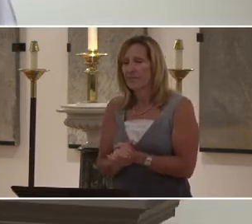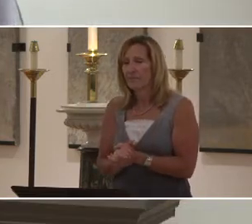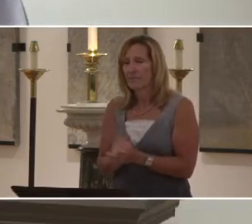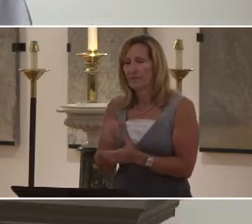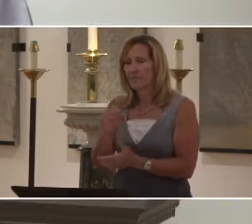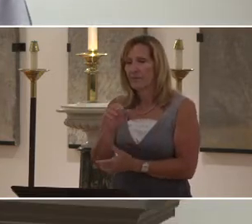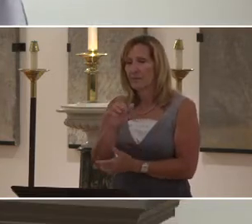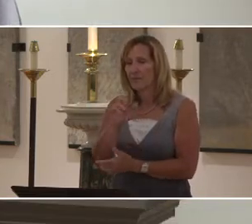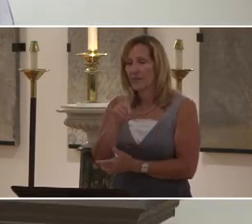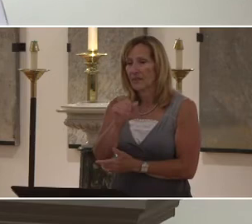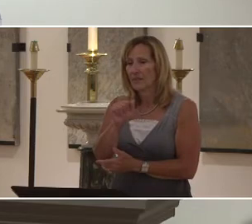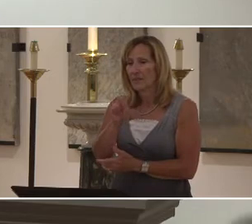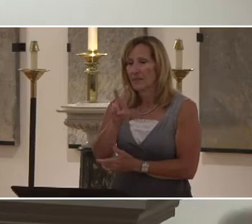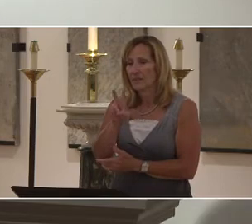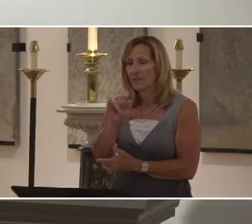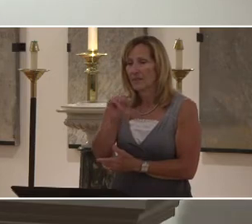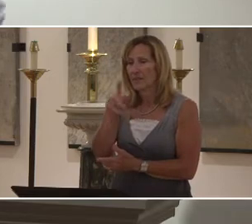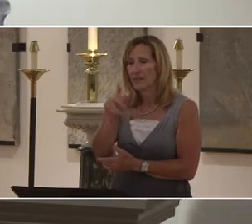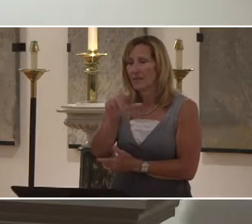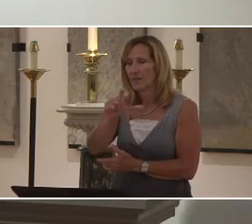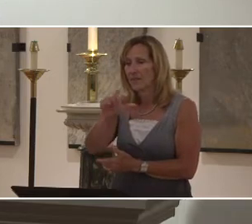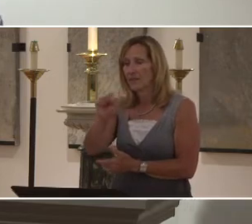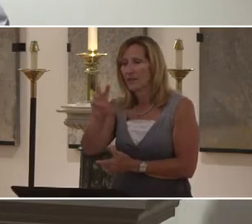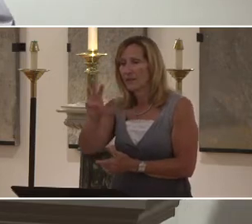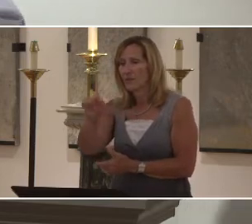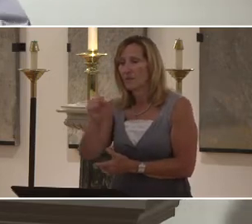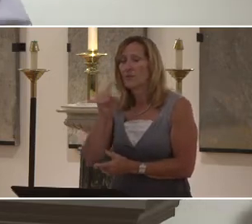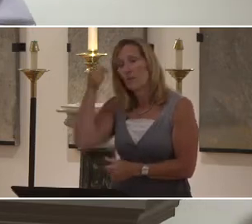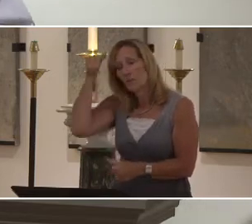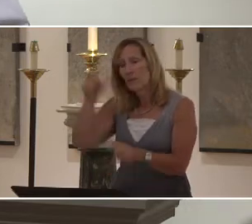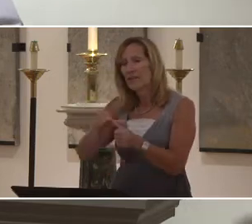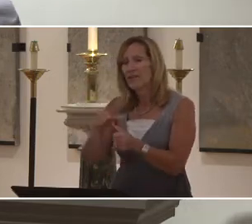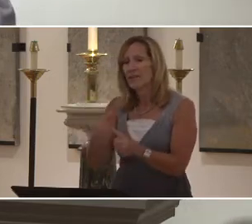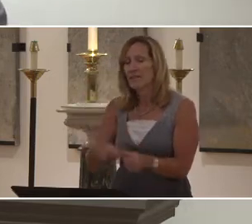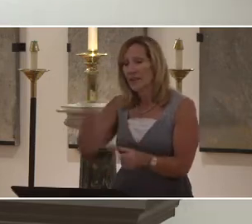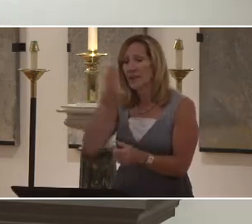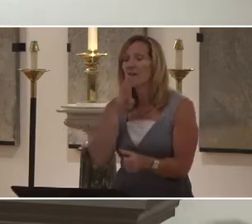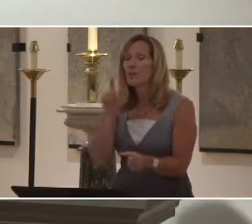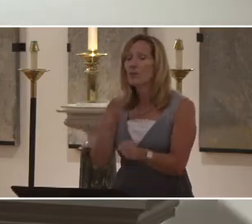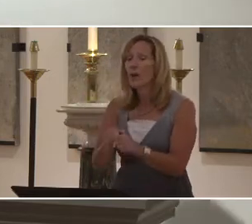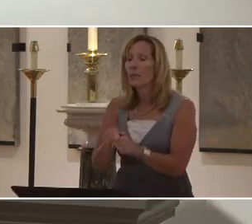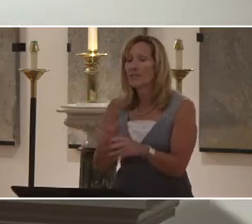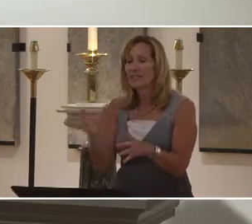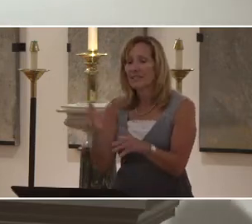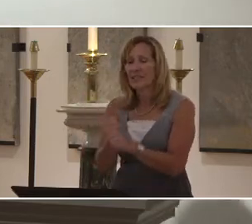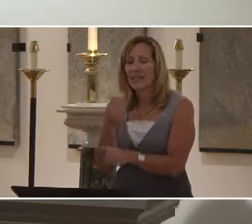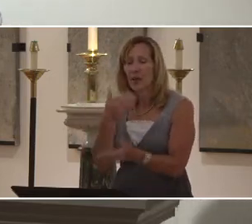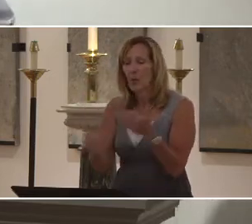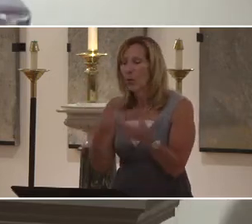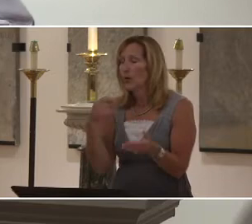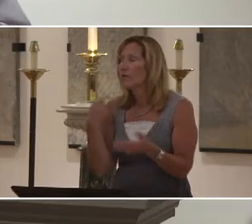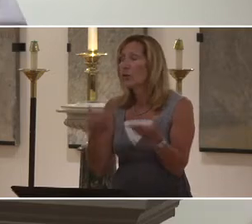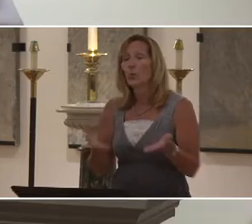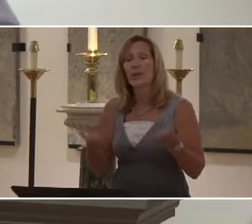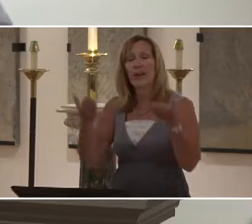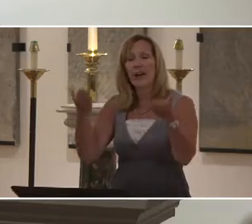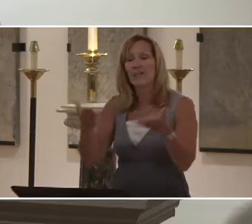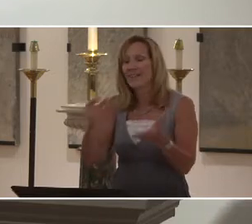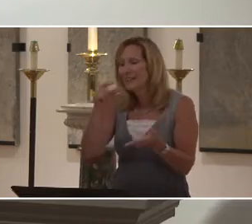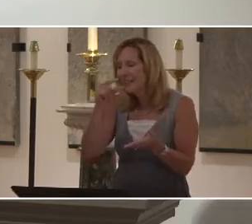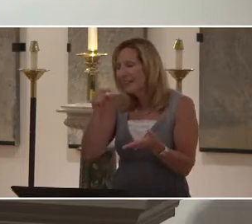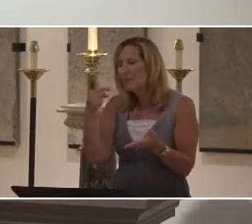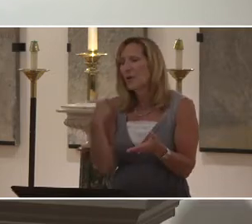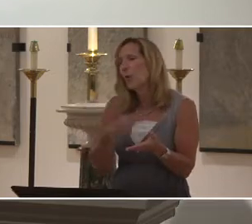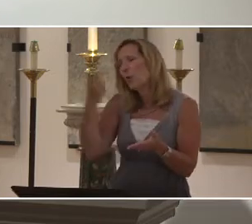David Lowe reminds us that God promises to take whatever we offer, what little bit